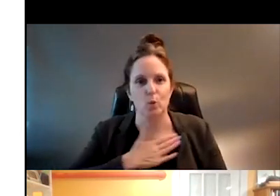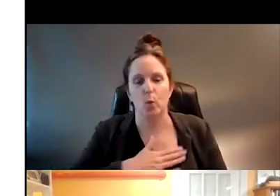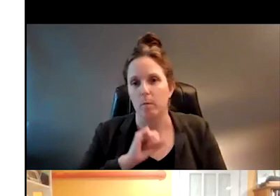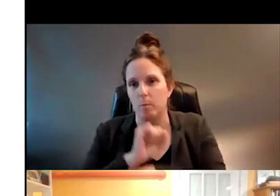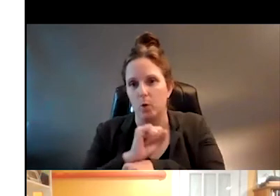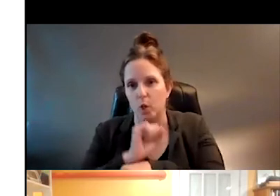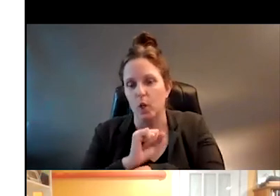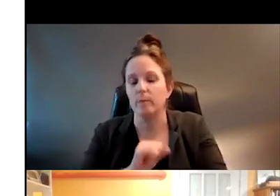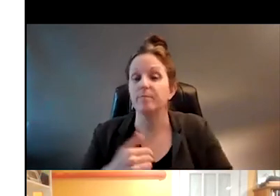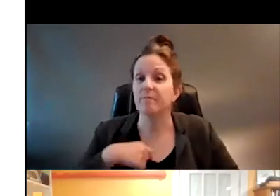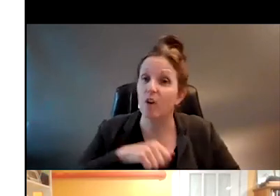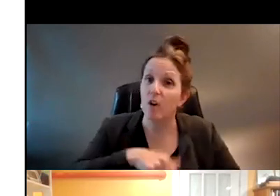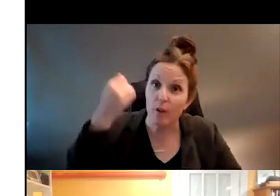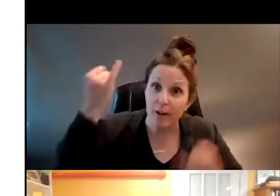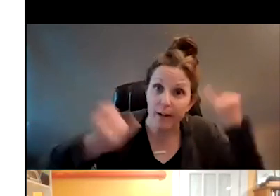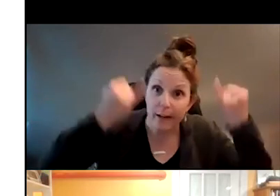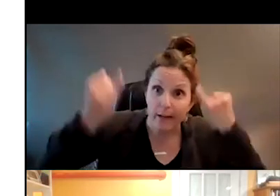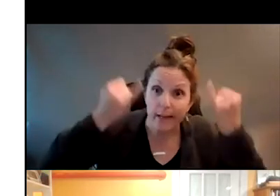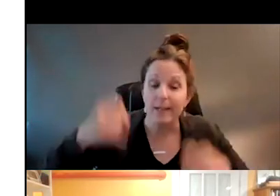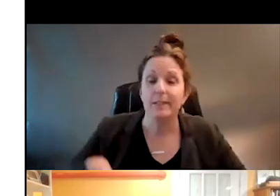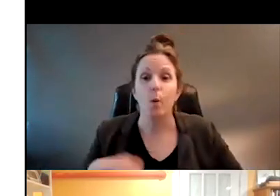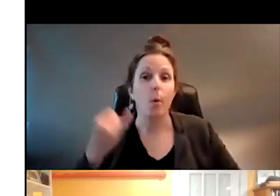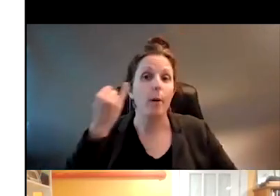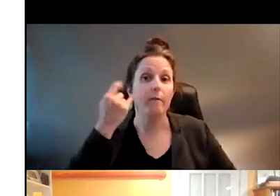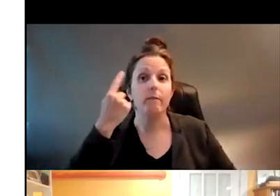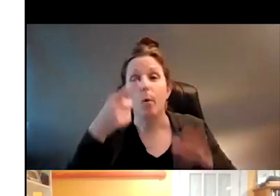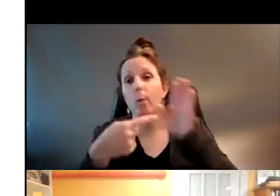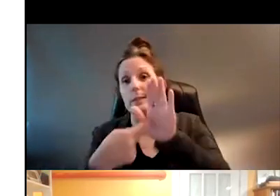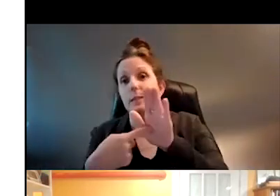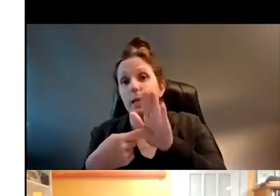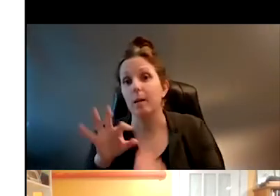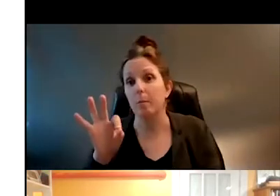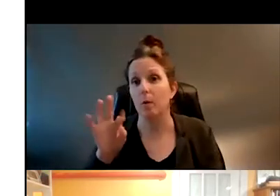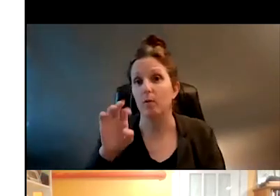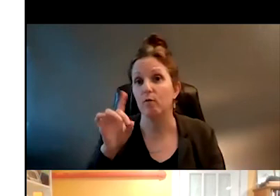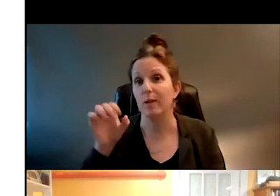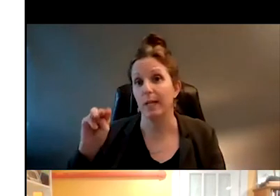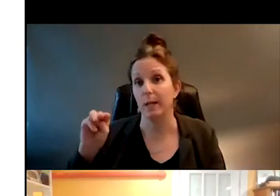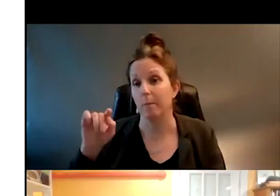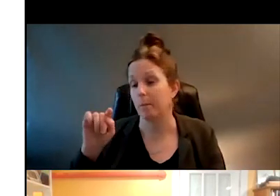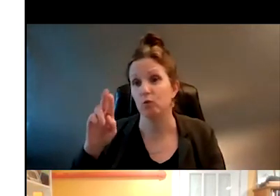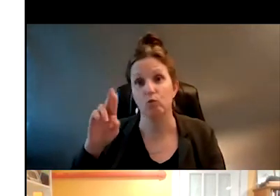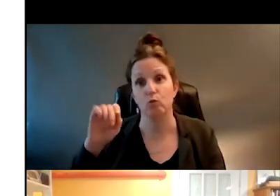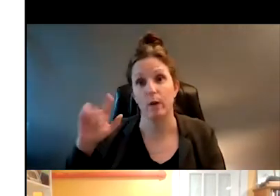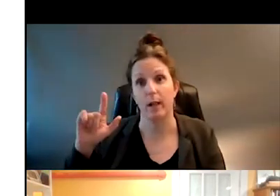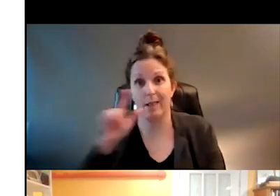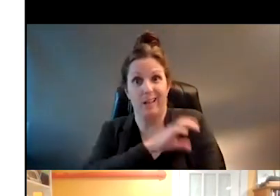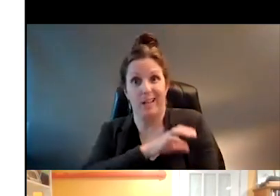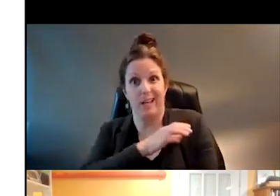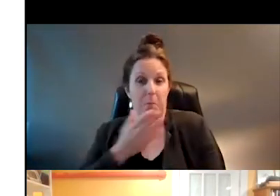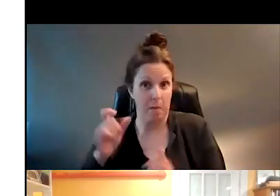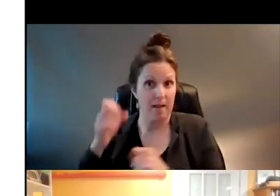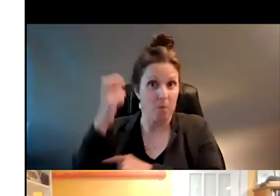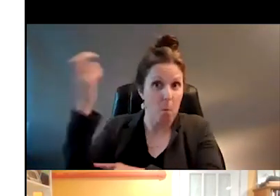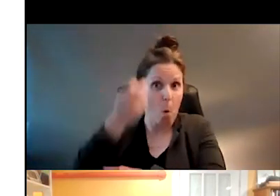would be nice, for example, if in the Freudenreich Clinic, we would be able, with the help of a pharmacist, perhaps to have a mobile clinic. Many of my patients asked